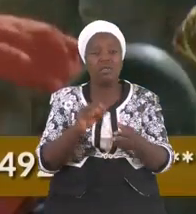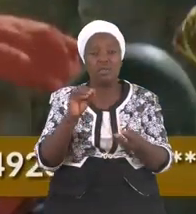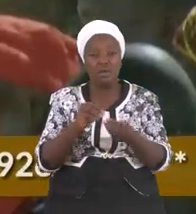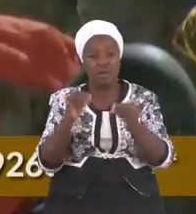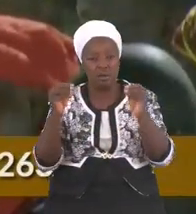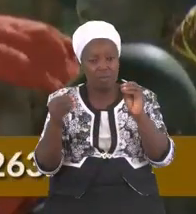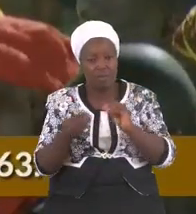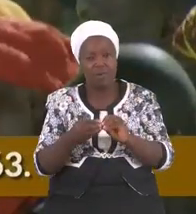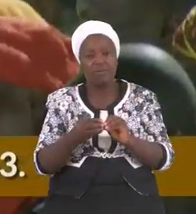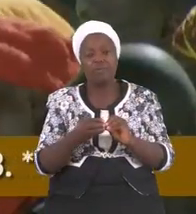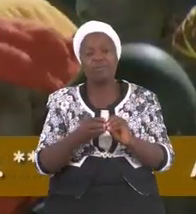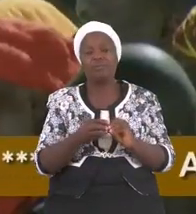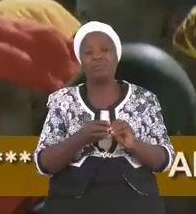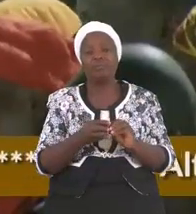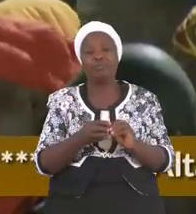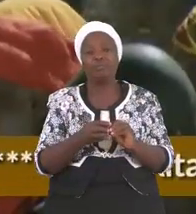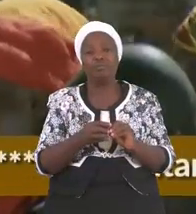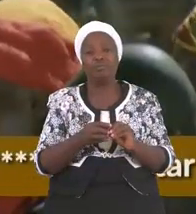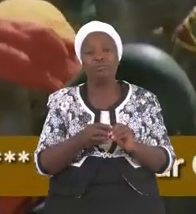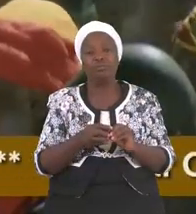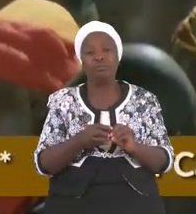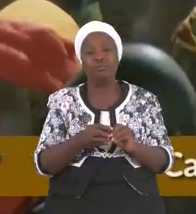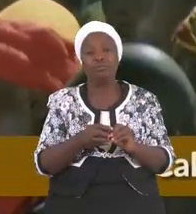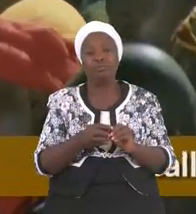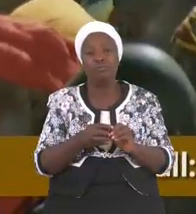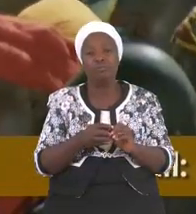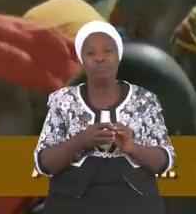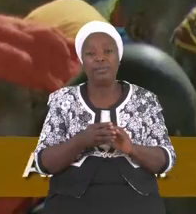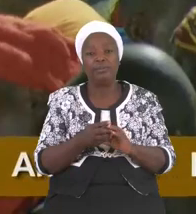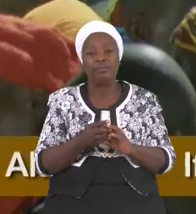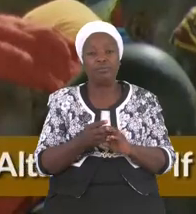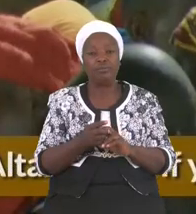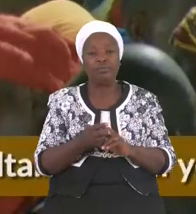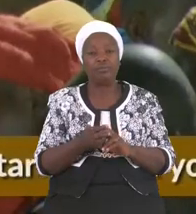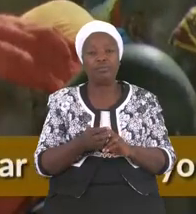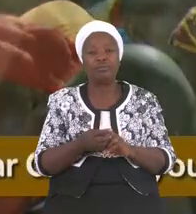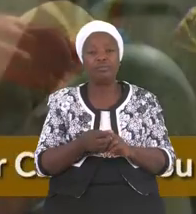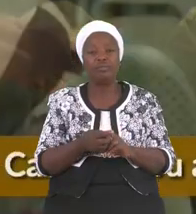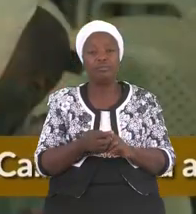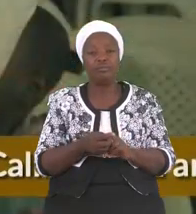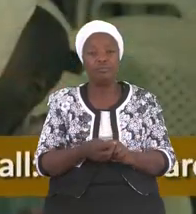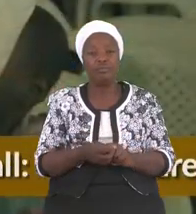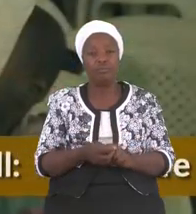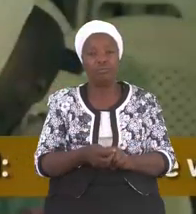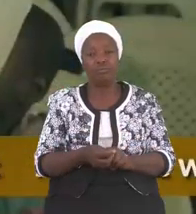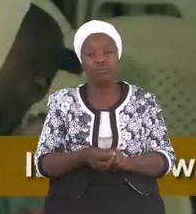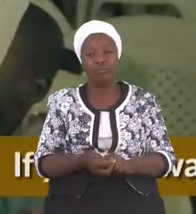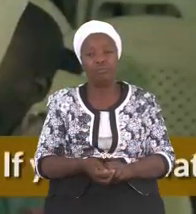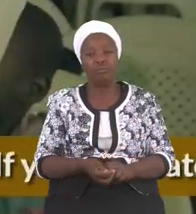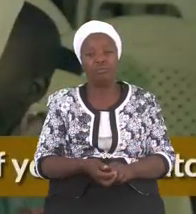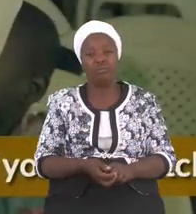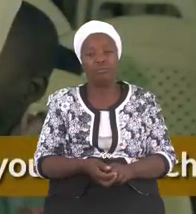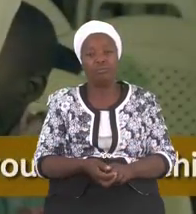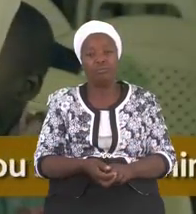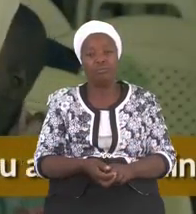Click on your handset or any device and fill the form.